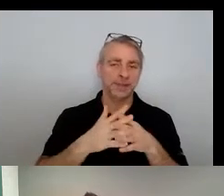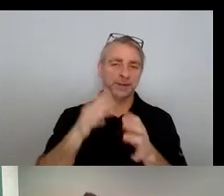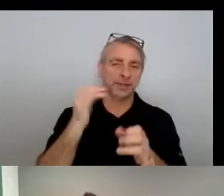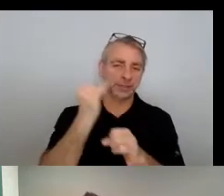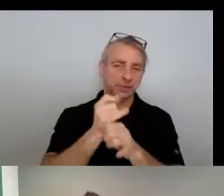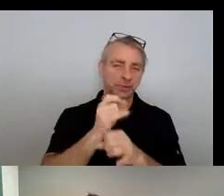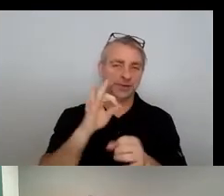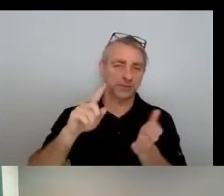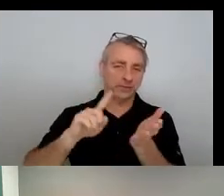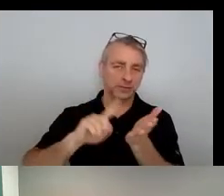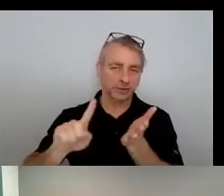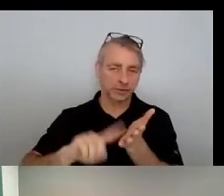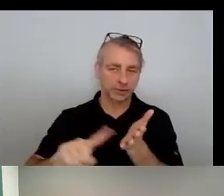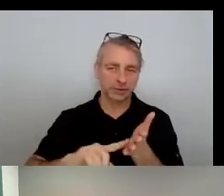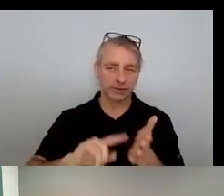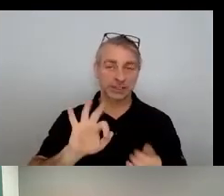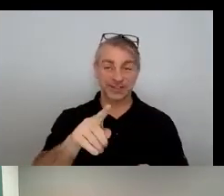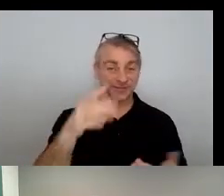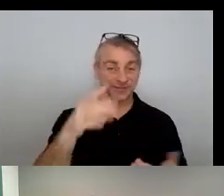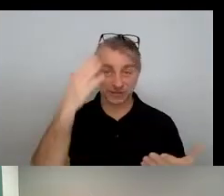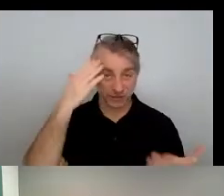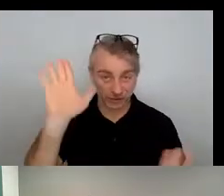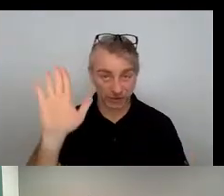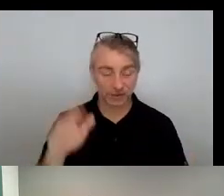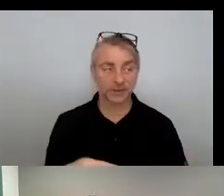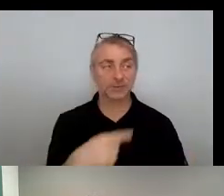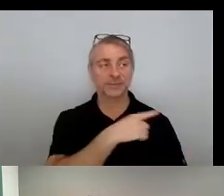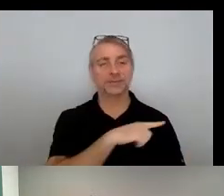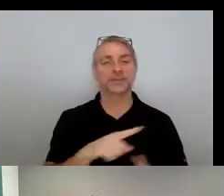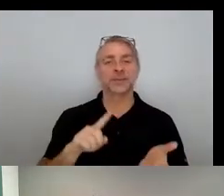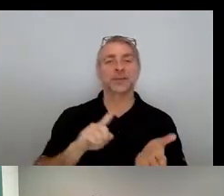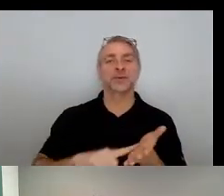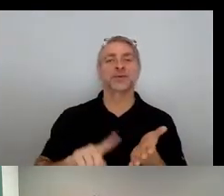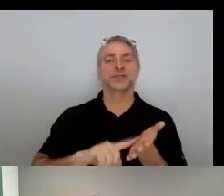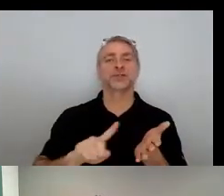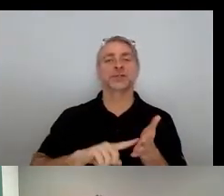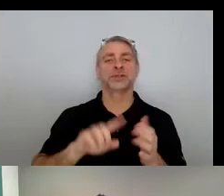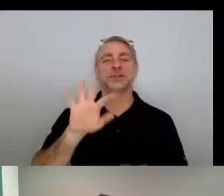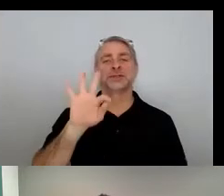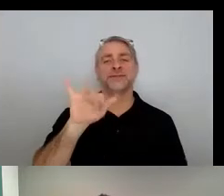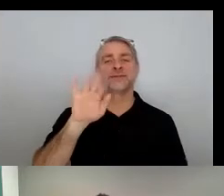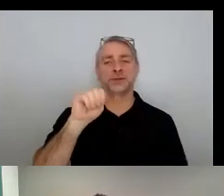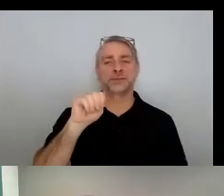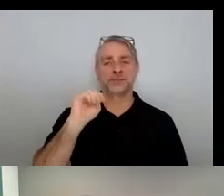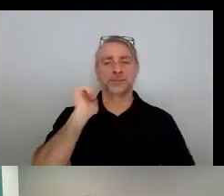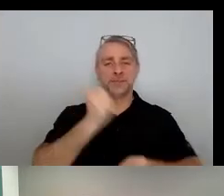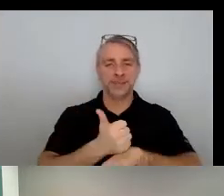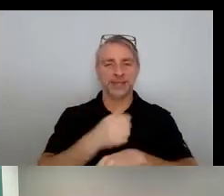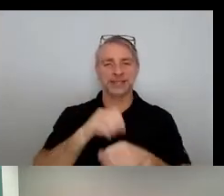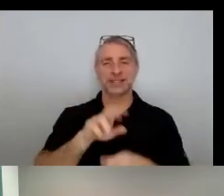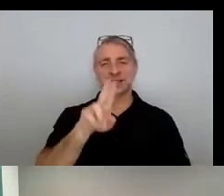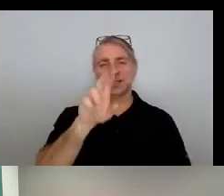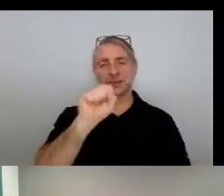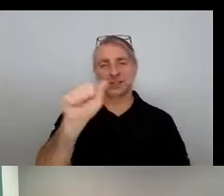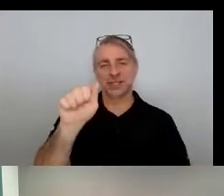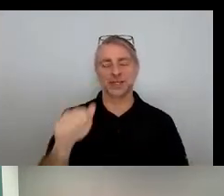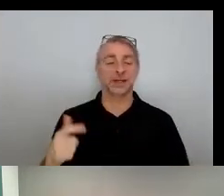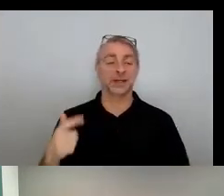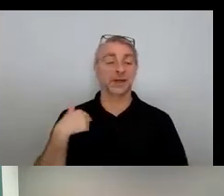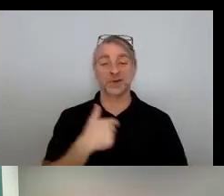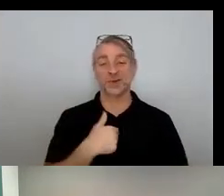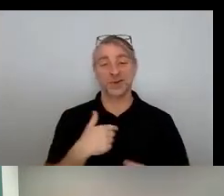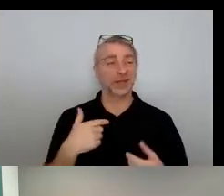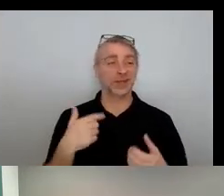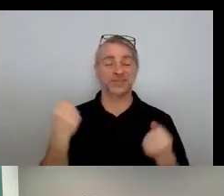If you're not familiar, that's a research firm, a US-based research firm, And we do all sorts of